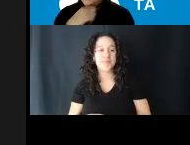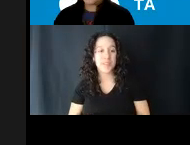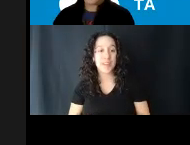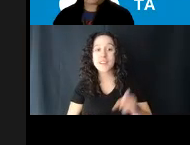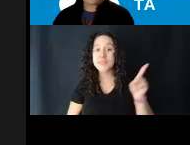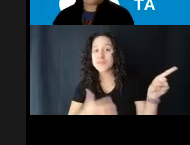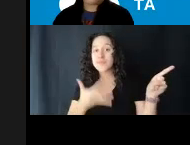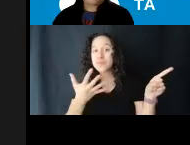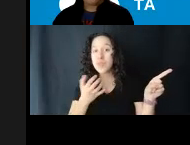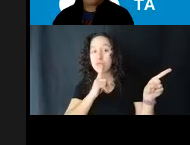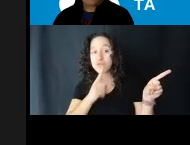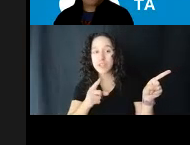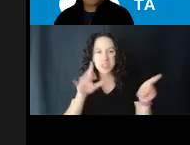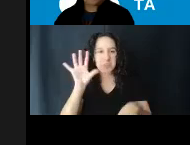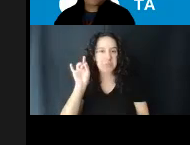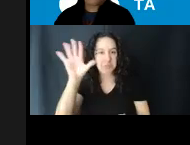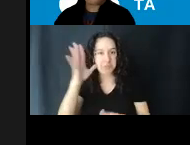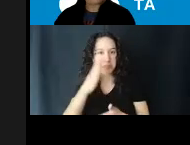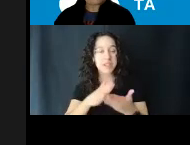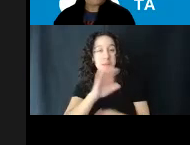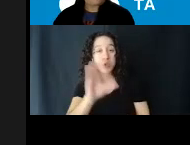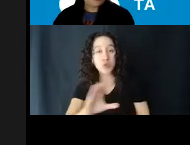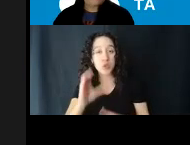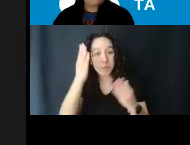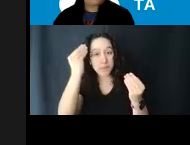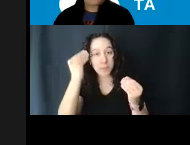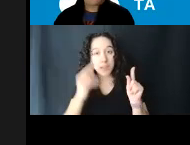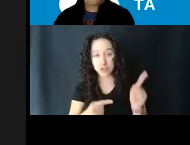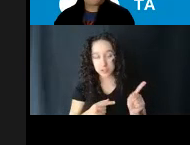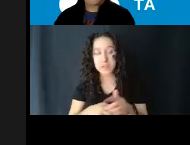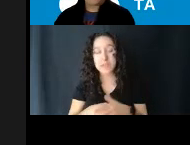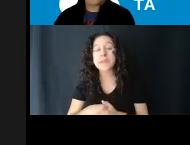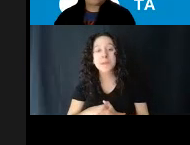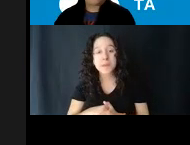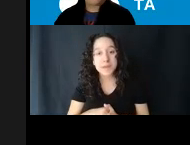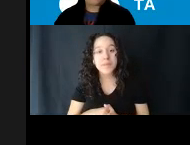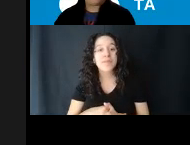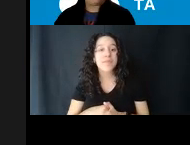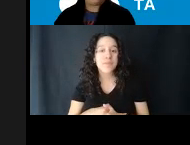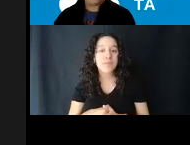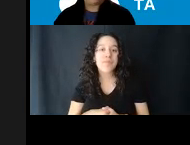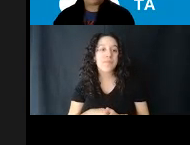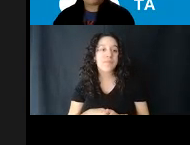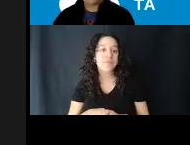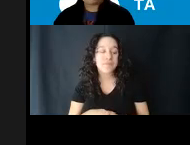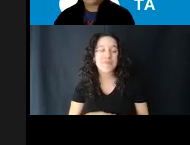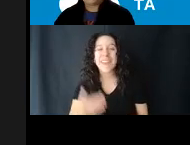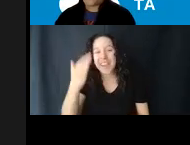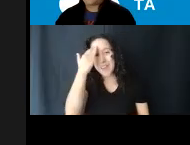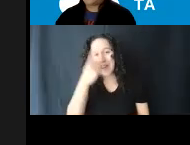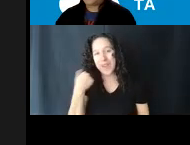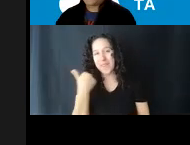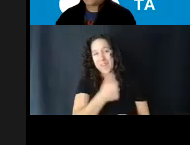I would like to just bring a couple of features of Zoom to your attention. I know we're all probably